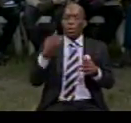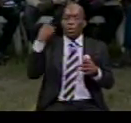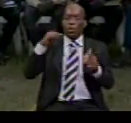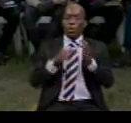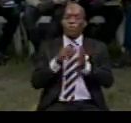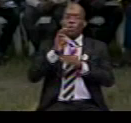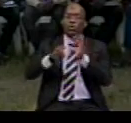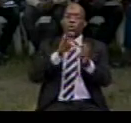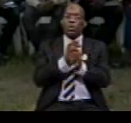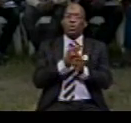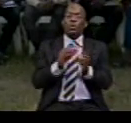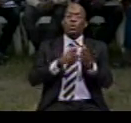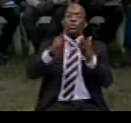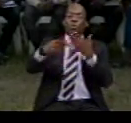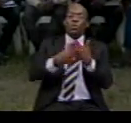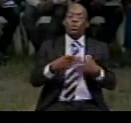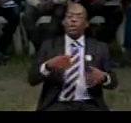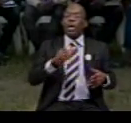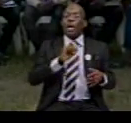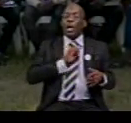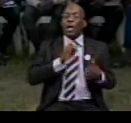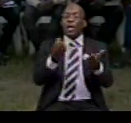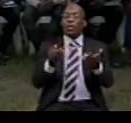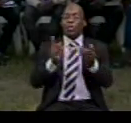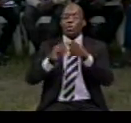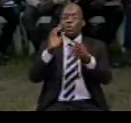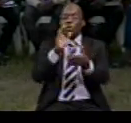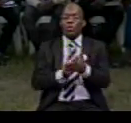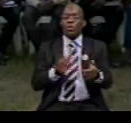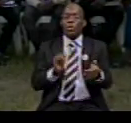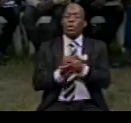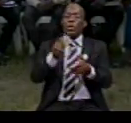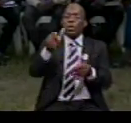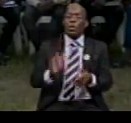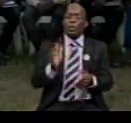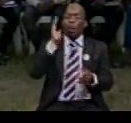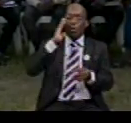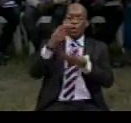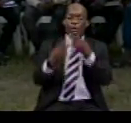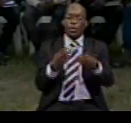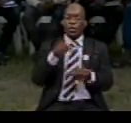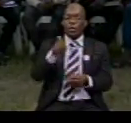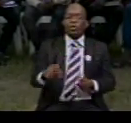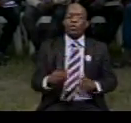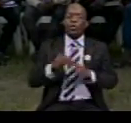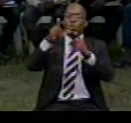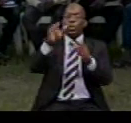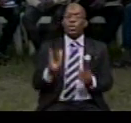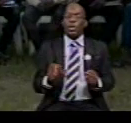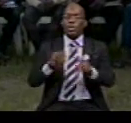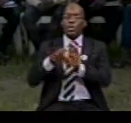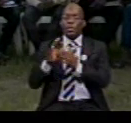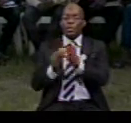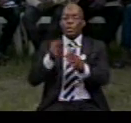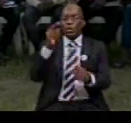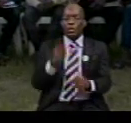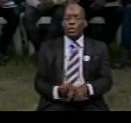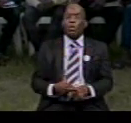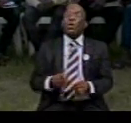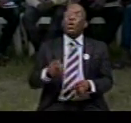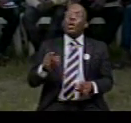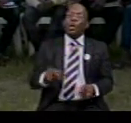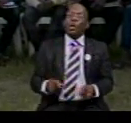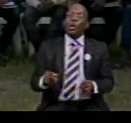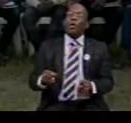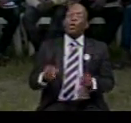Lord will visit you specially today in Jesus' name. Already, God the Father is here. God